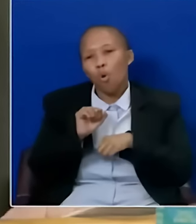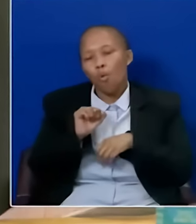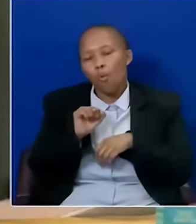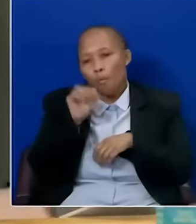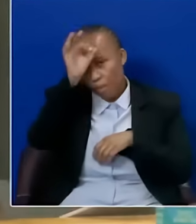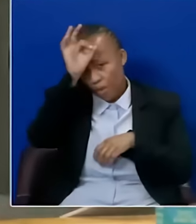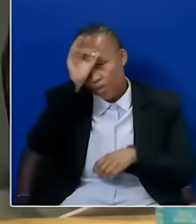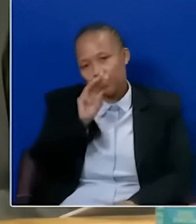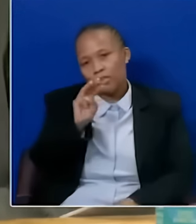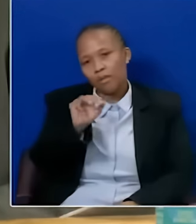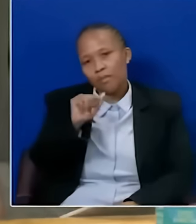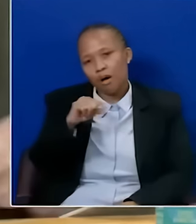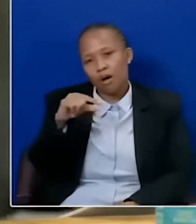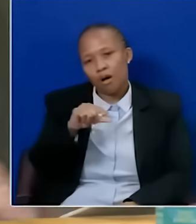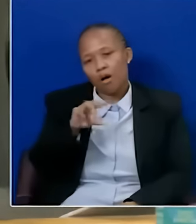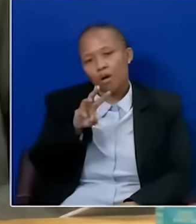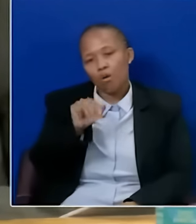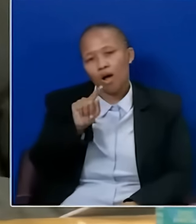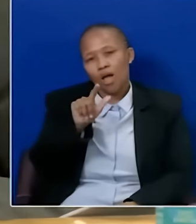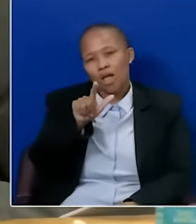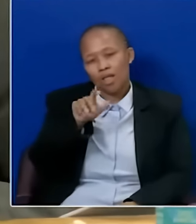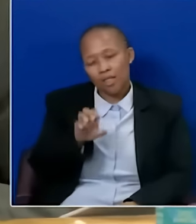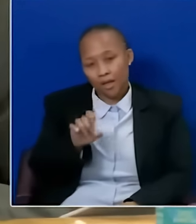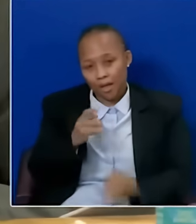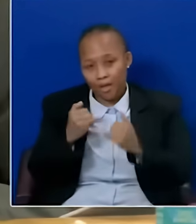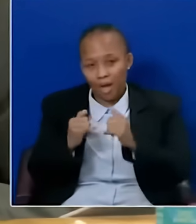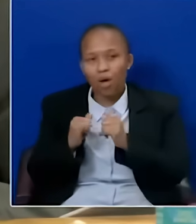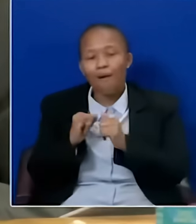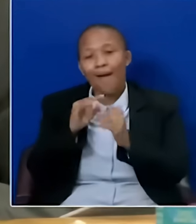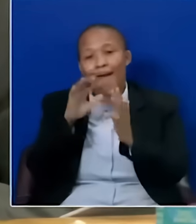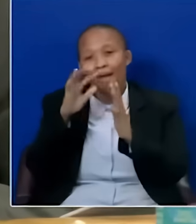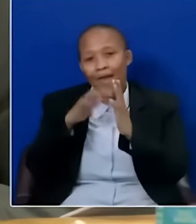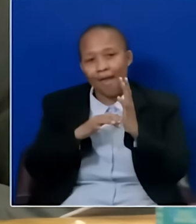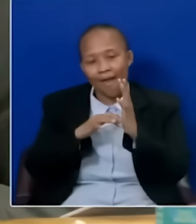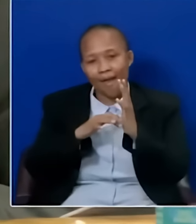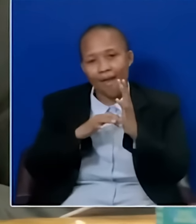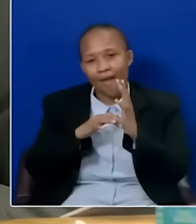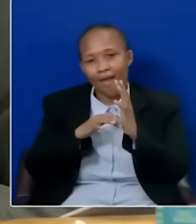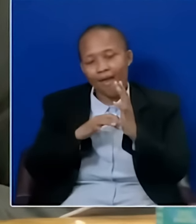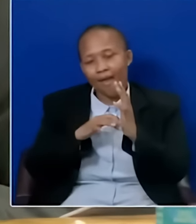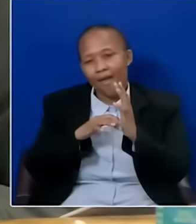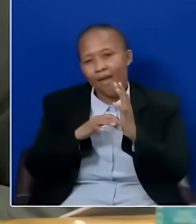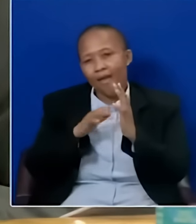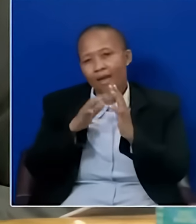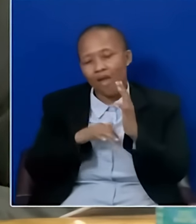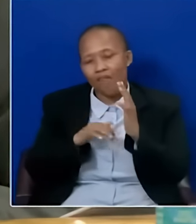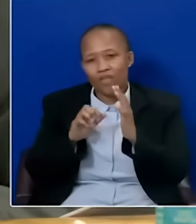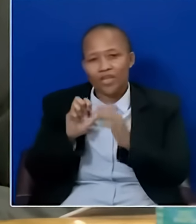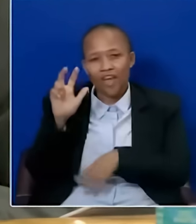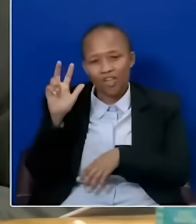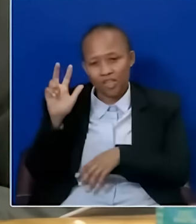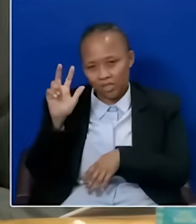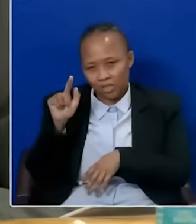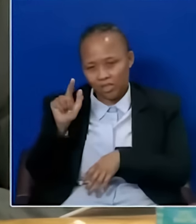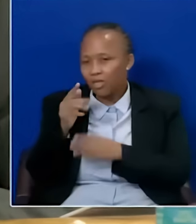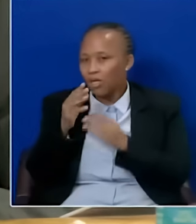And what that affidavit did is it corrected the only change that we could pick